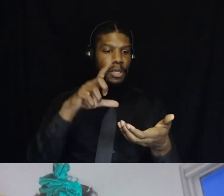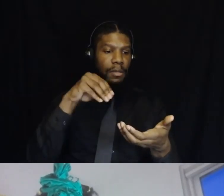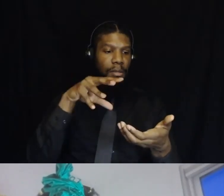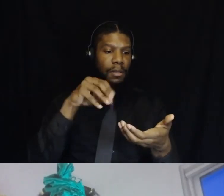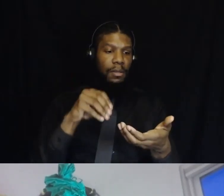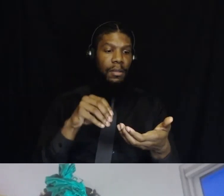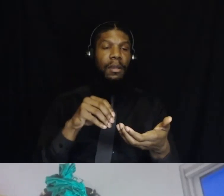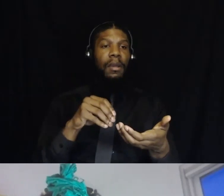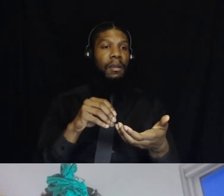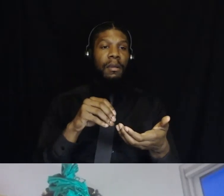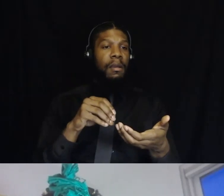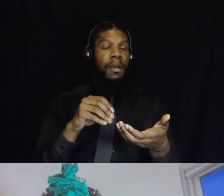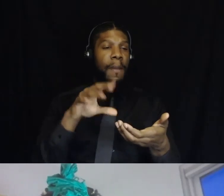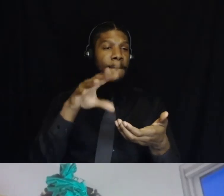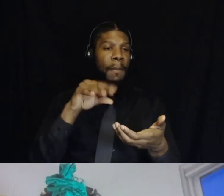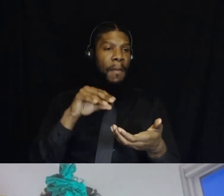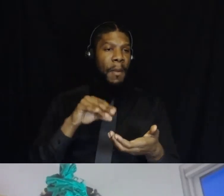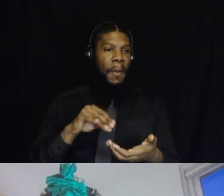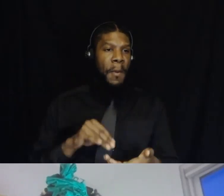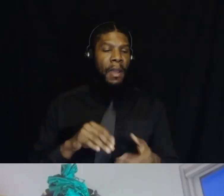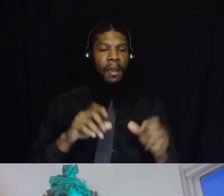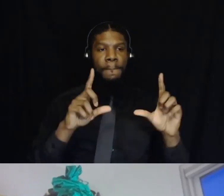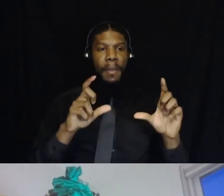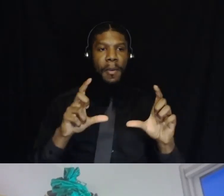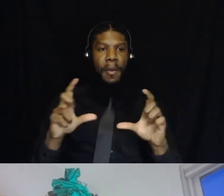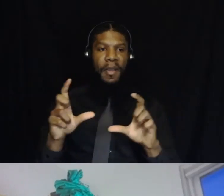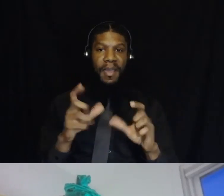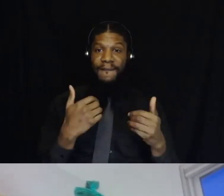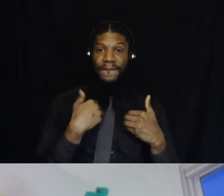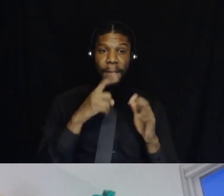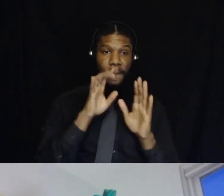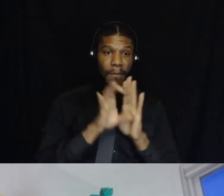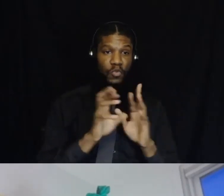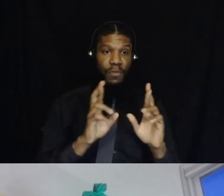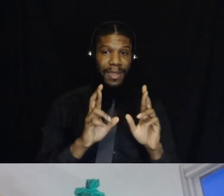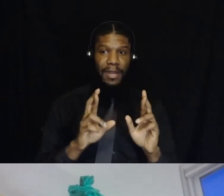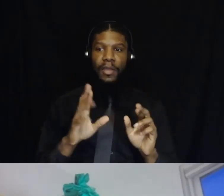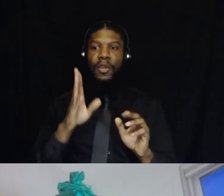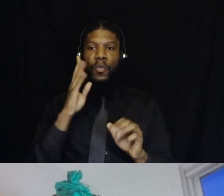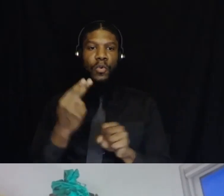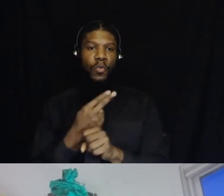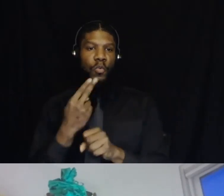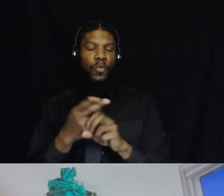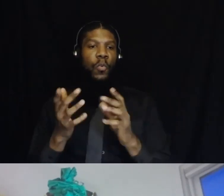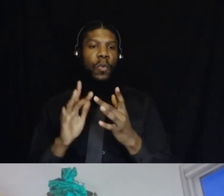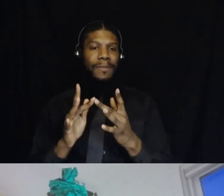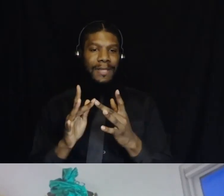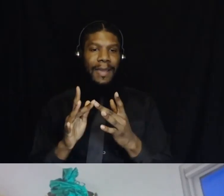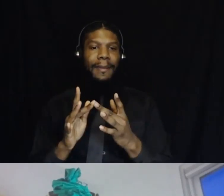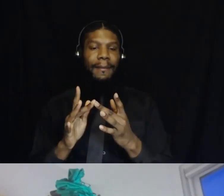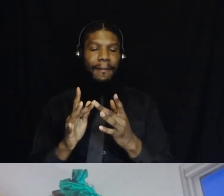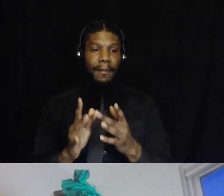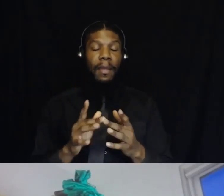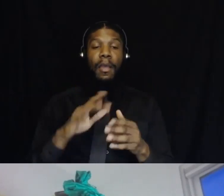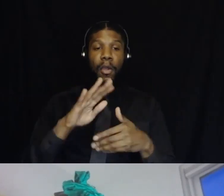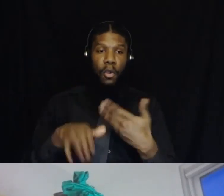called photocollage.com. It's just like a photo editing, and you can drag images